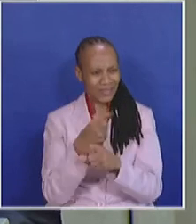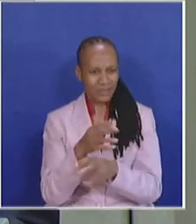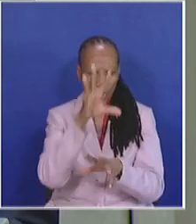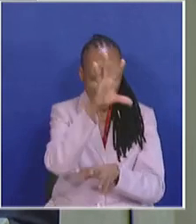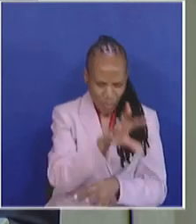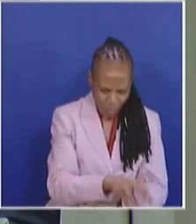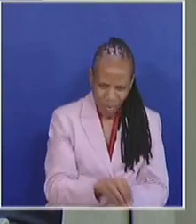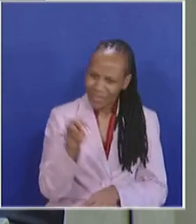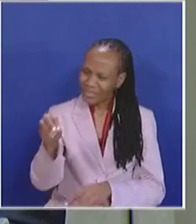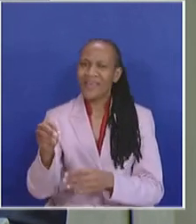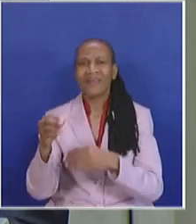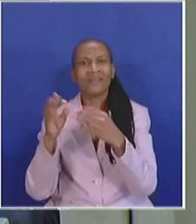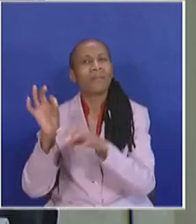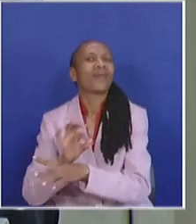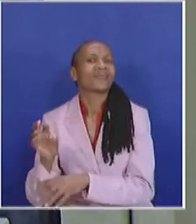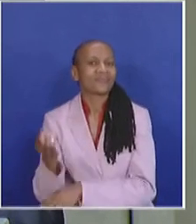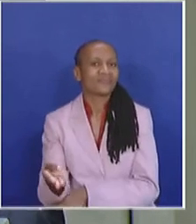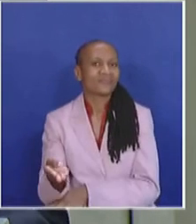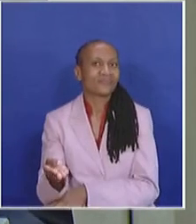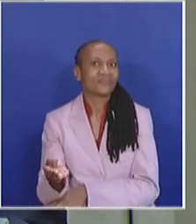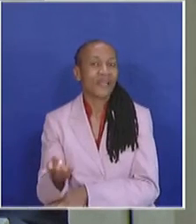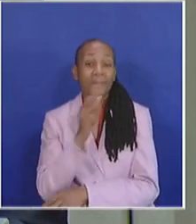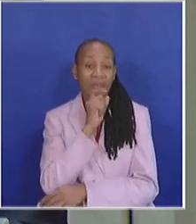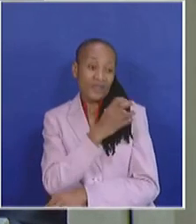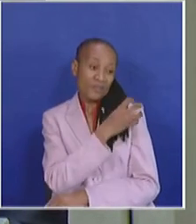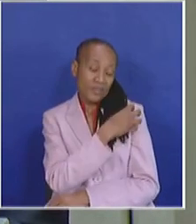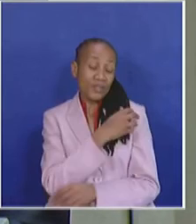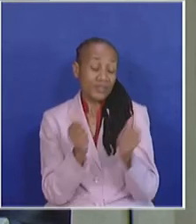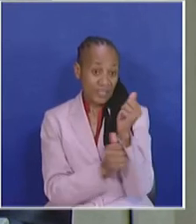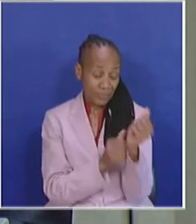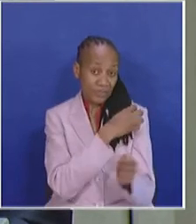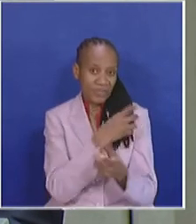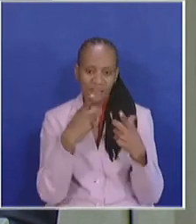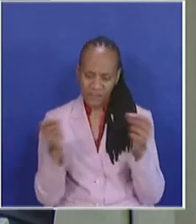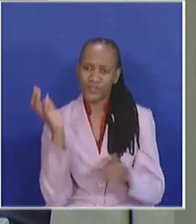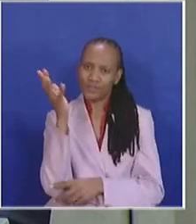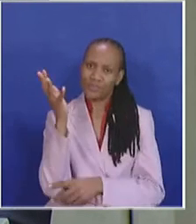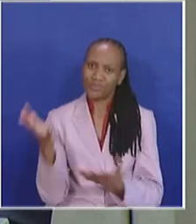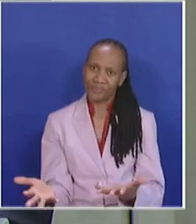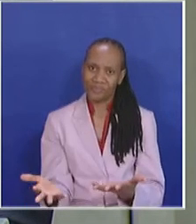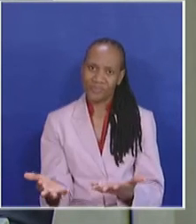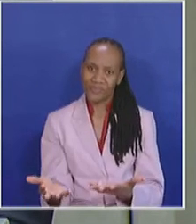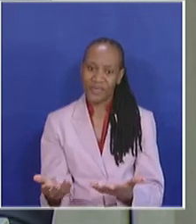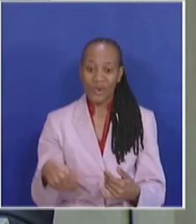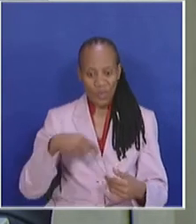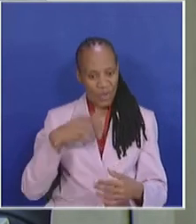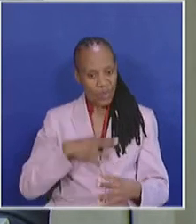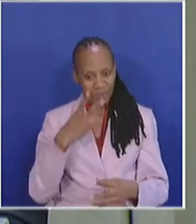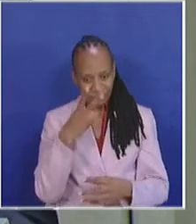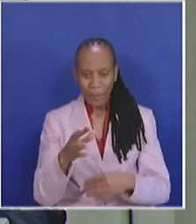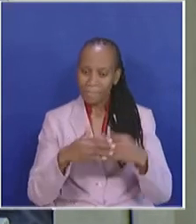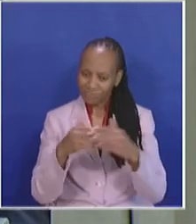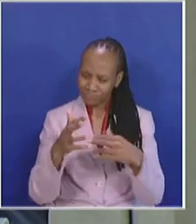to the infrastructure plan. This is a point that the Deputy Minister has alluded. This is how we industrialize and create strong